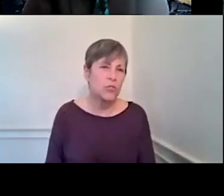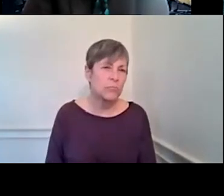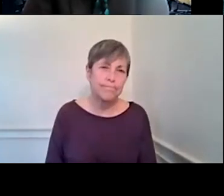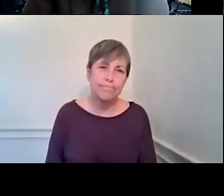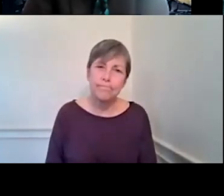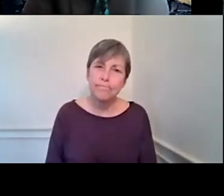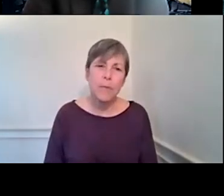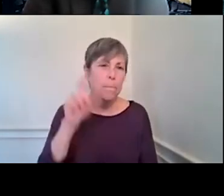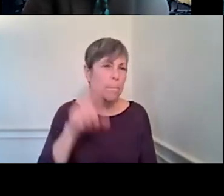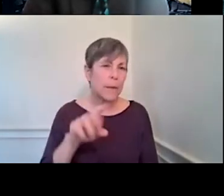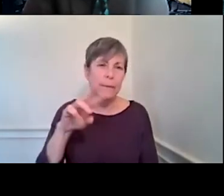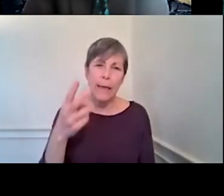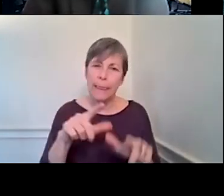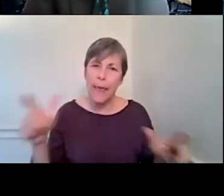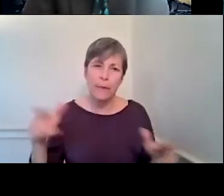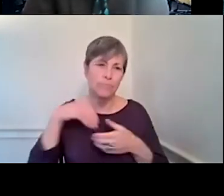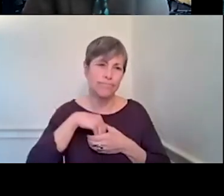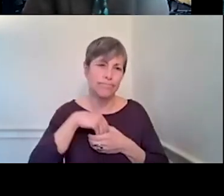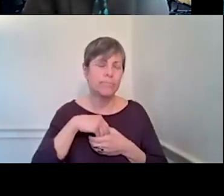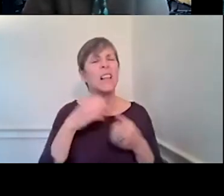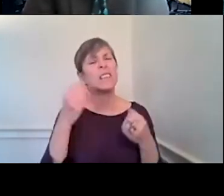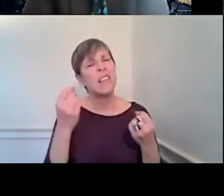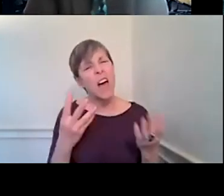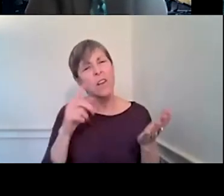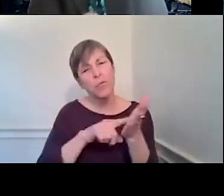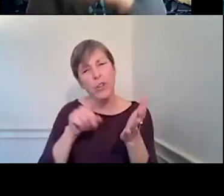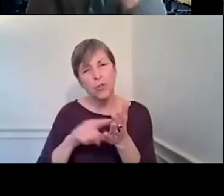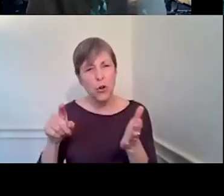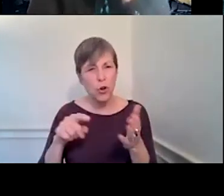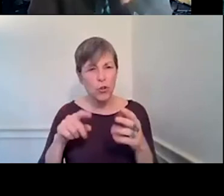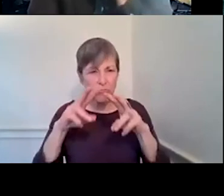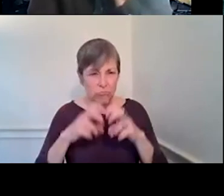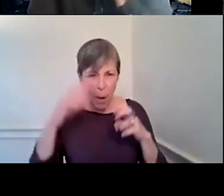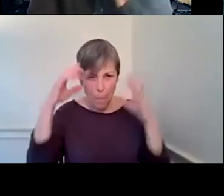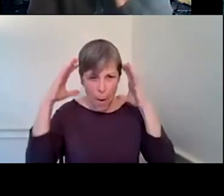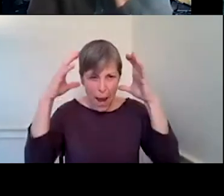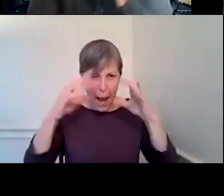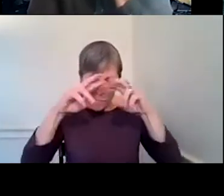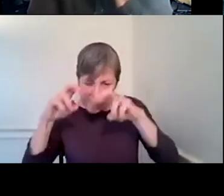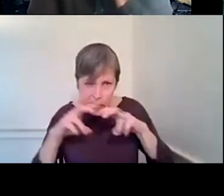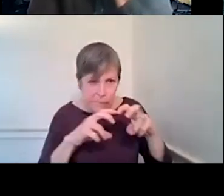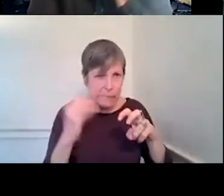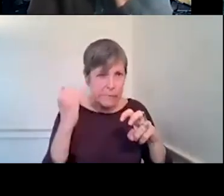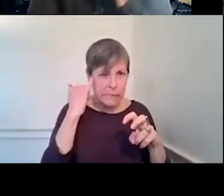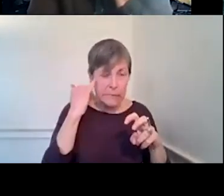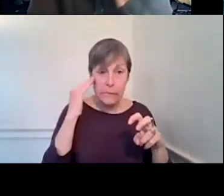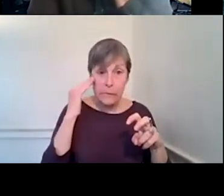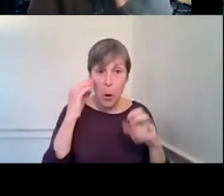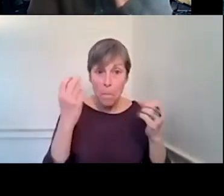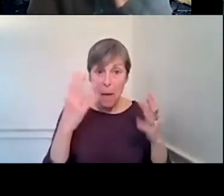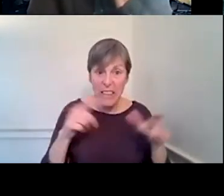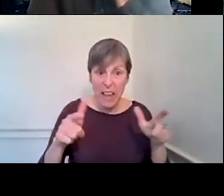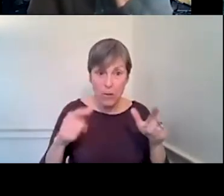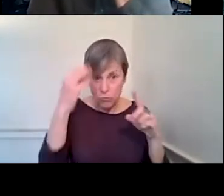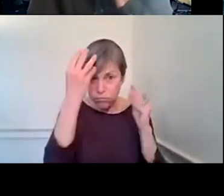Just have a second language. And then there are a lot of studies about, you know, the brain and knowing more than one language